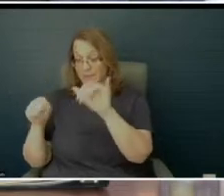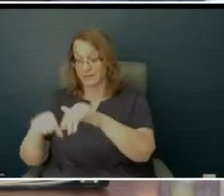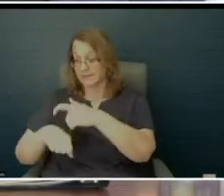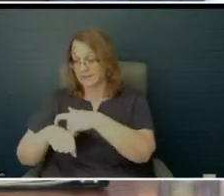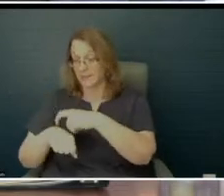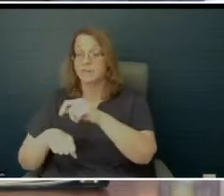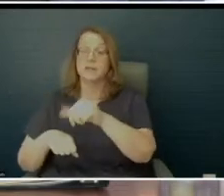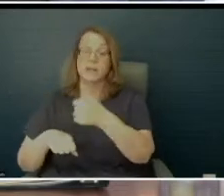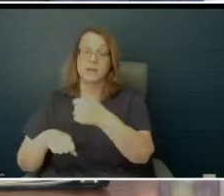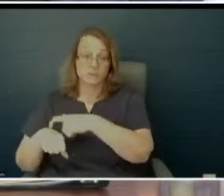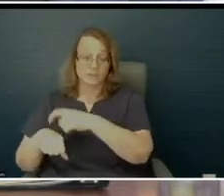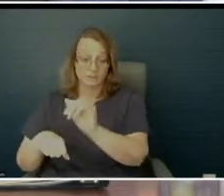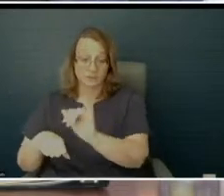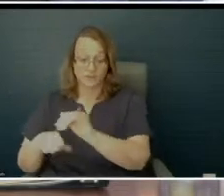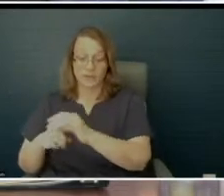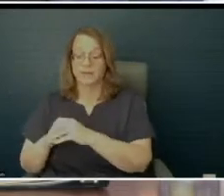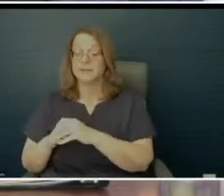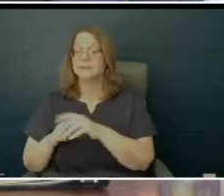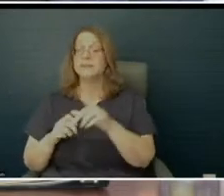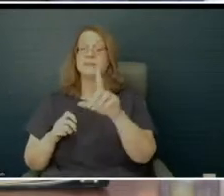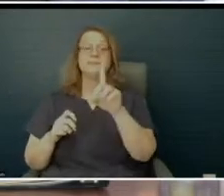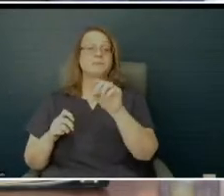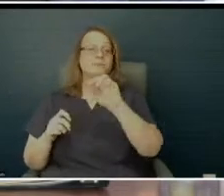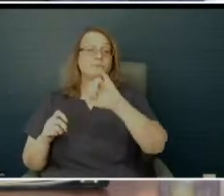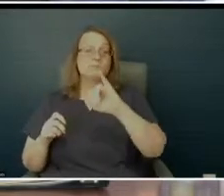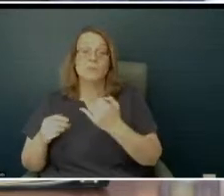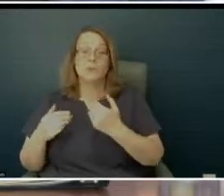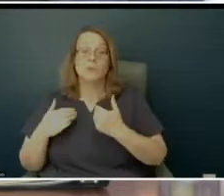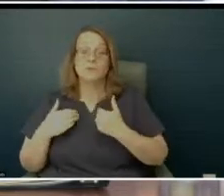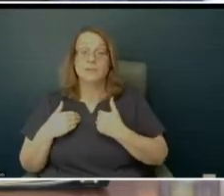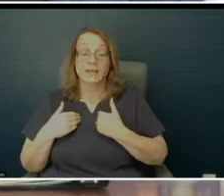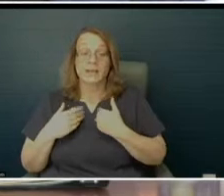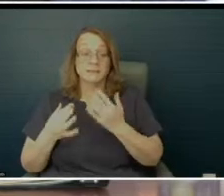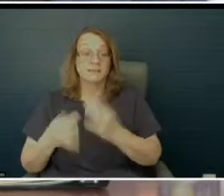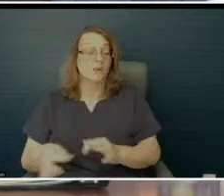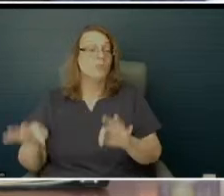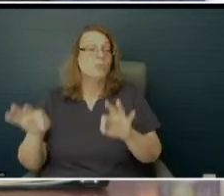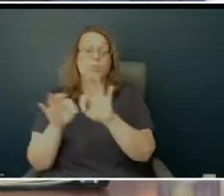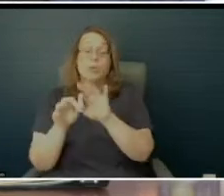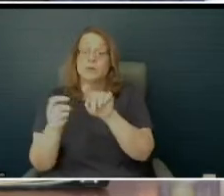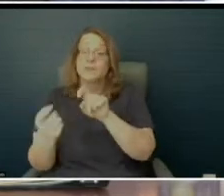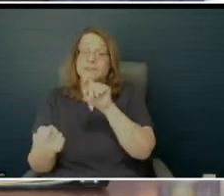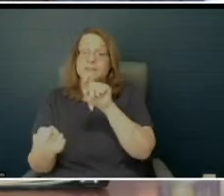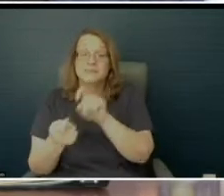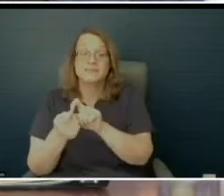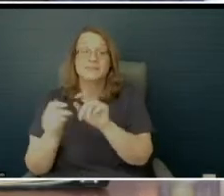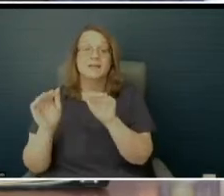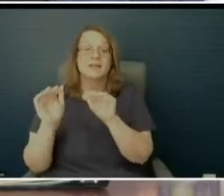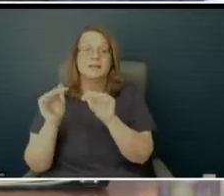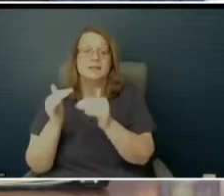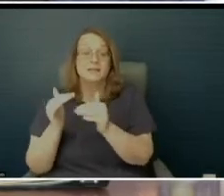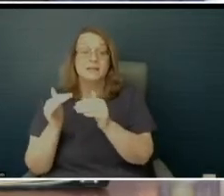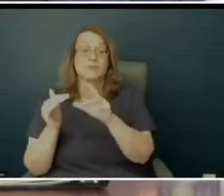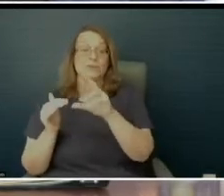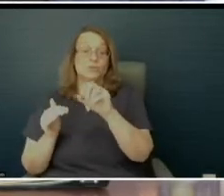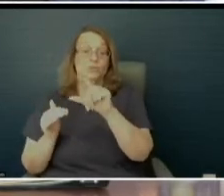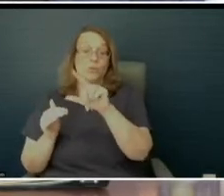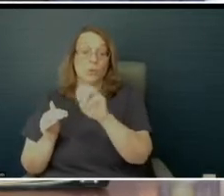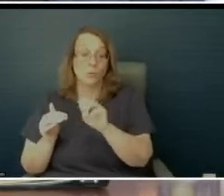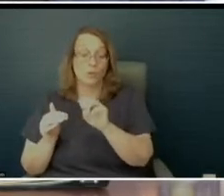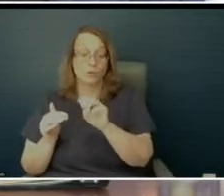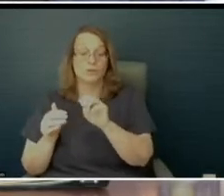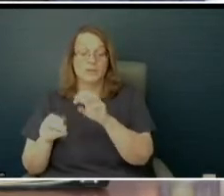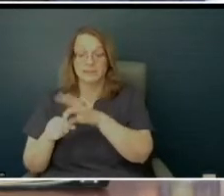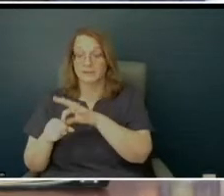that the Justice Department has a very important, very specific, but very limited role in these elections.